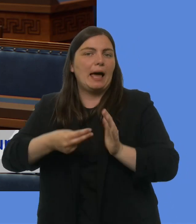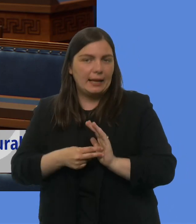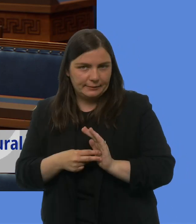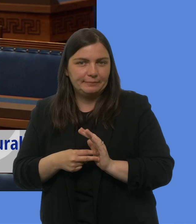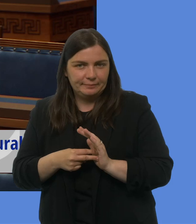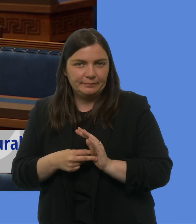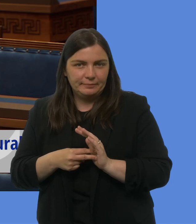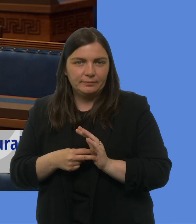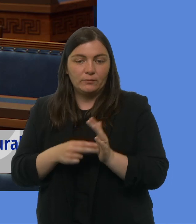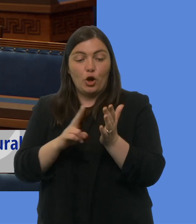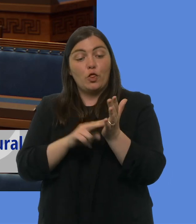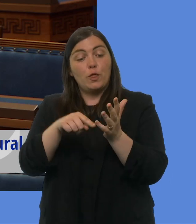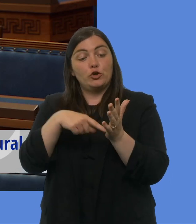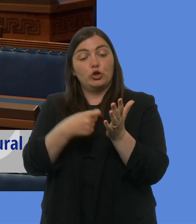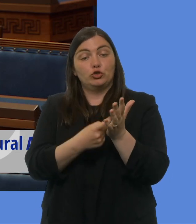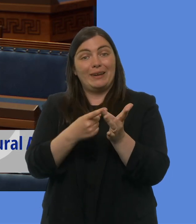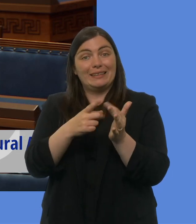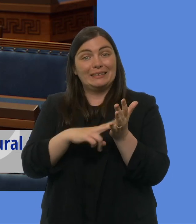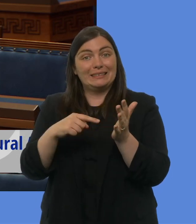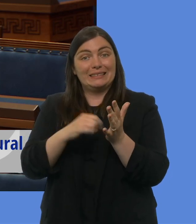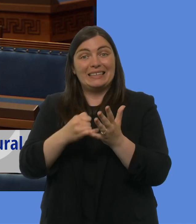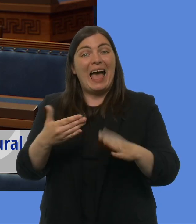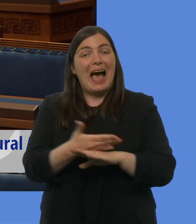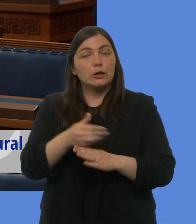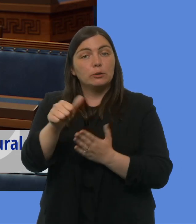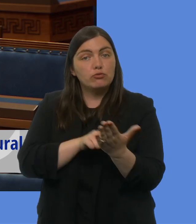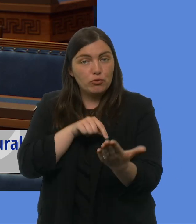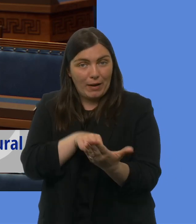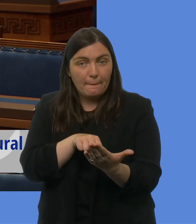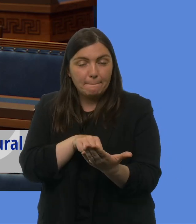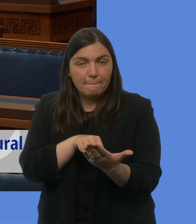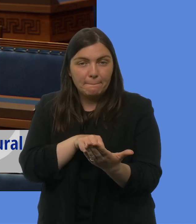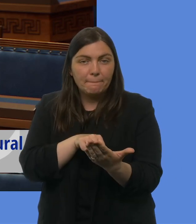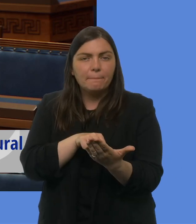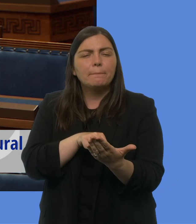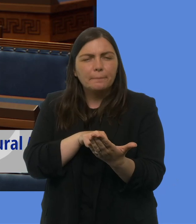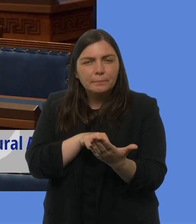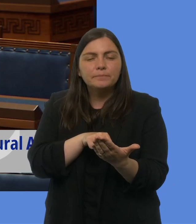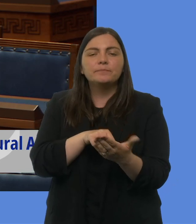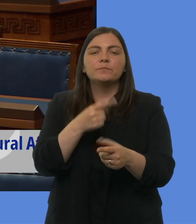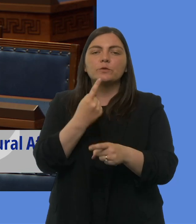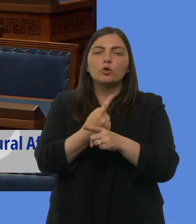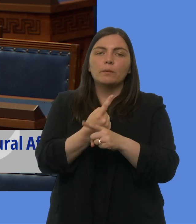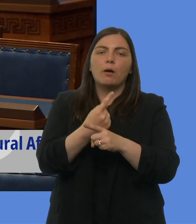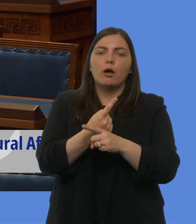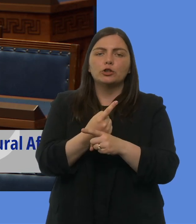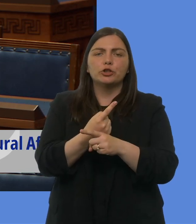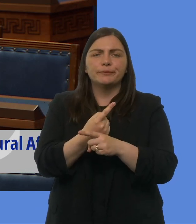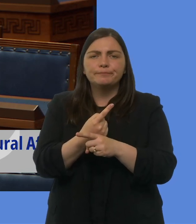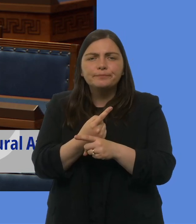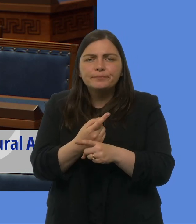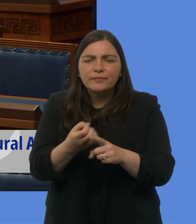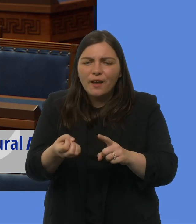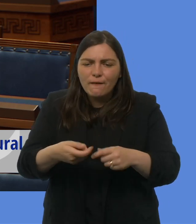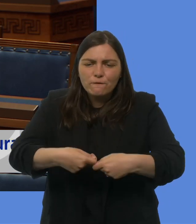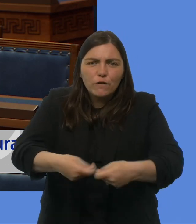relation to the Nutrients Action Programme, but also specific ones in terms of, for example, restricting the use of fertiliser with phosphorus, are